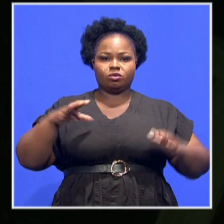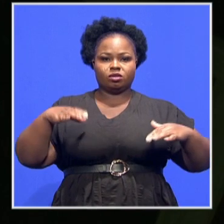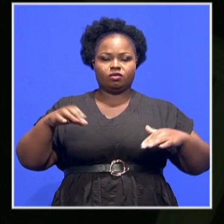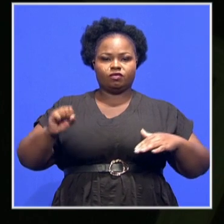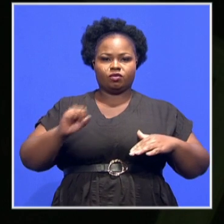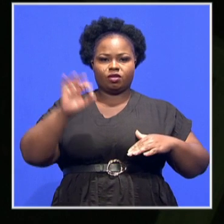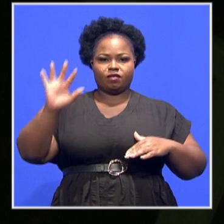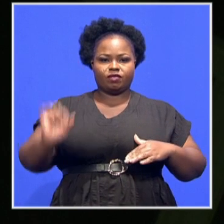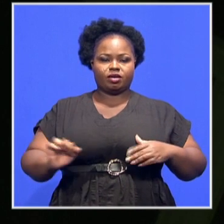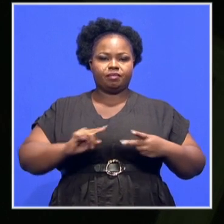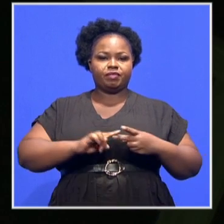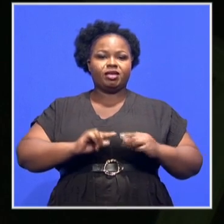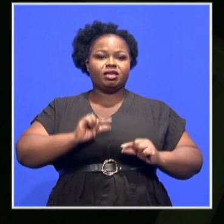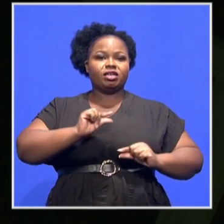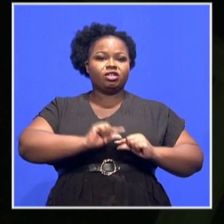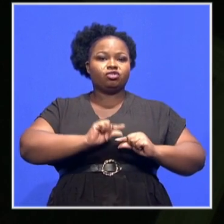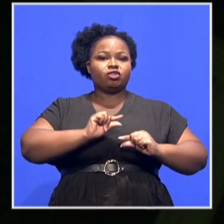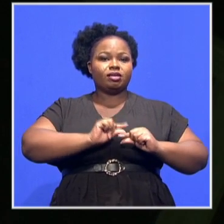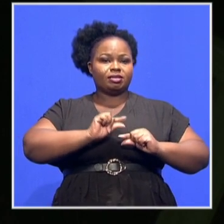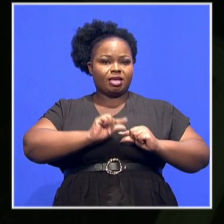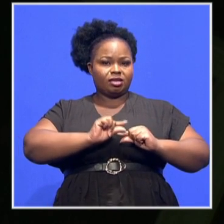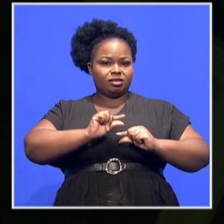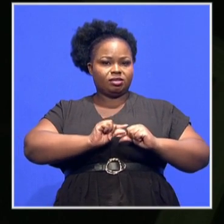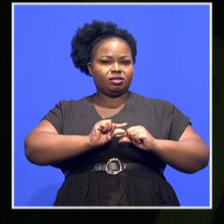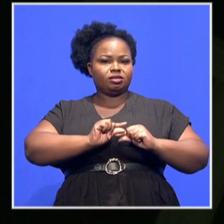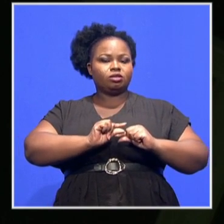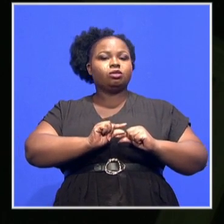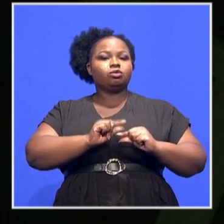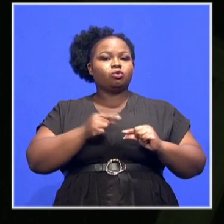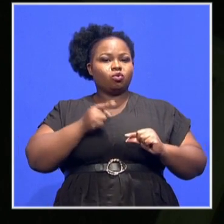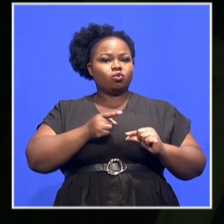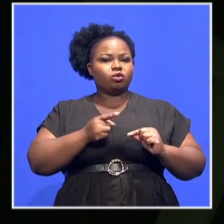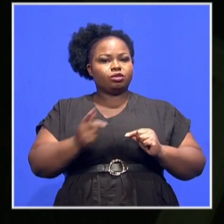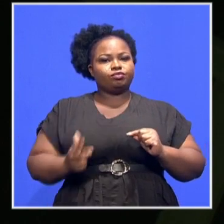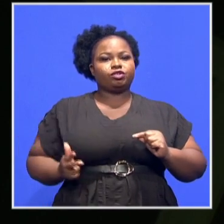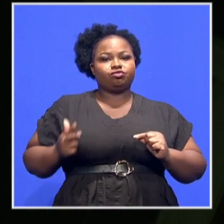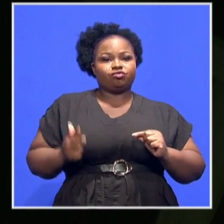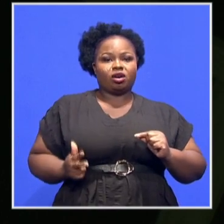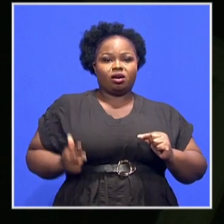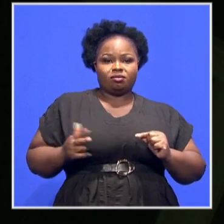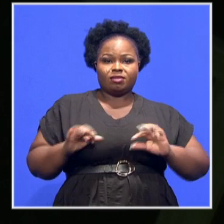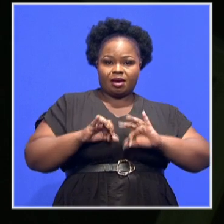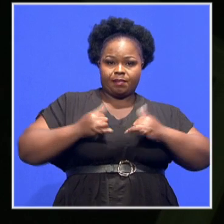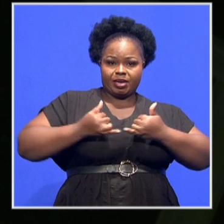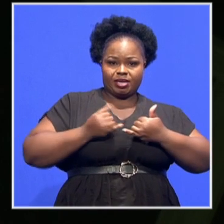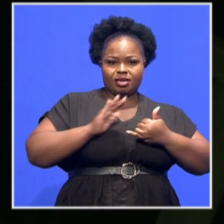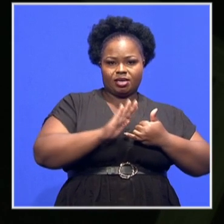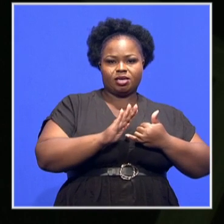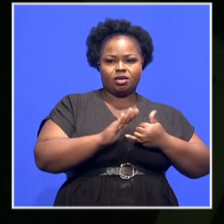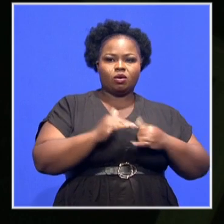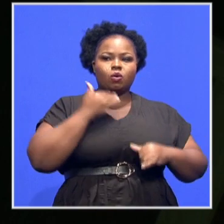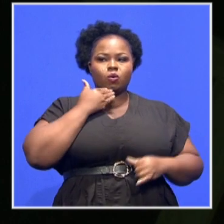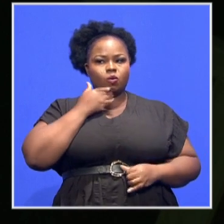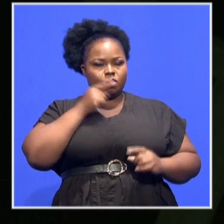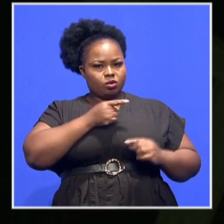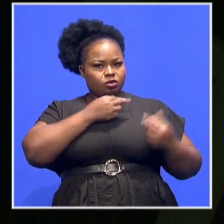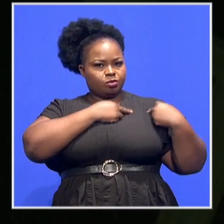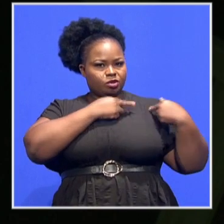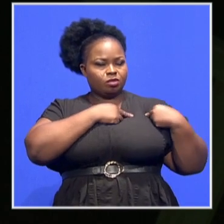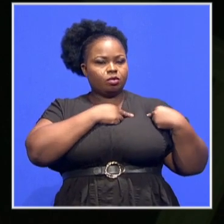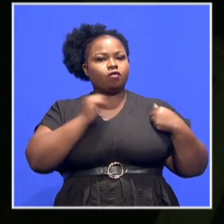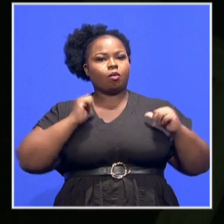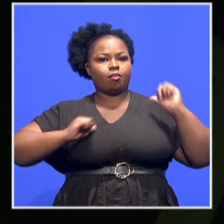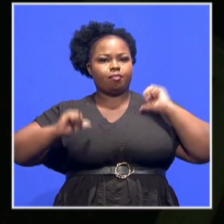and Transnet, our logistics and freight company, to stabilize and to restore operational